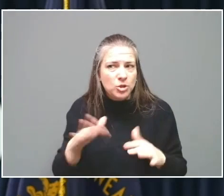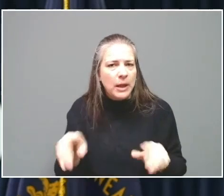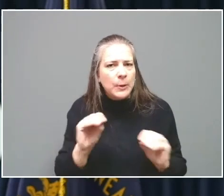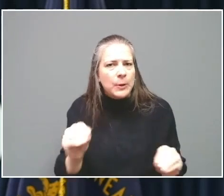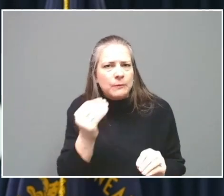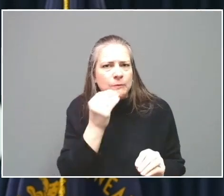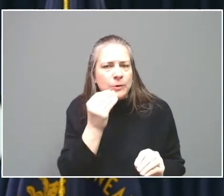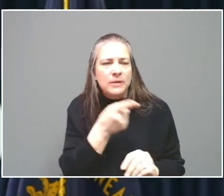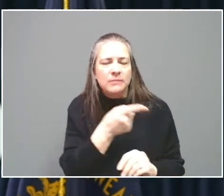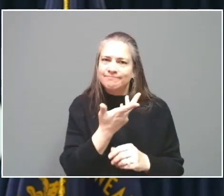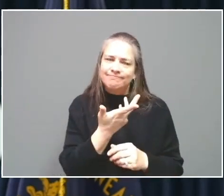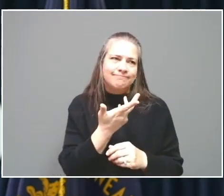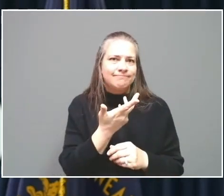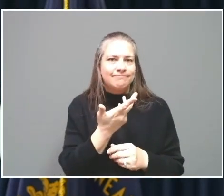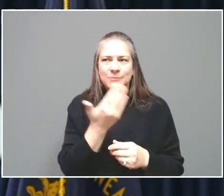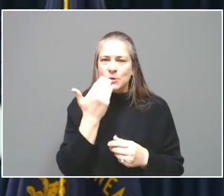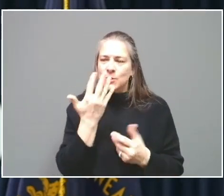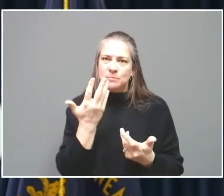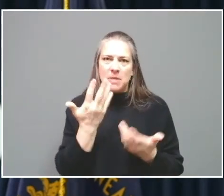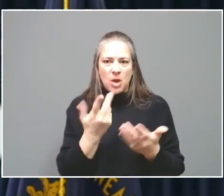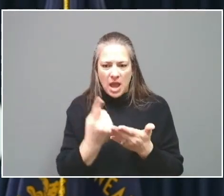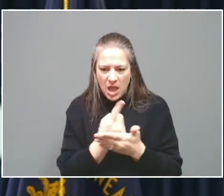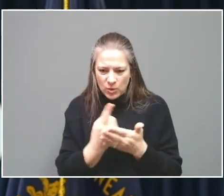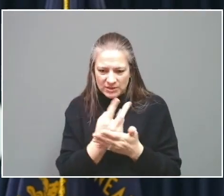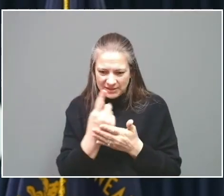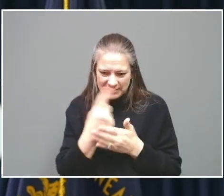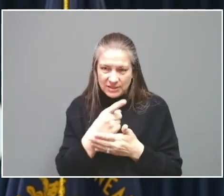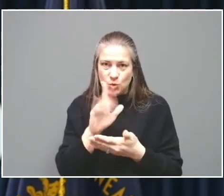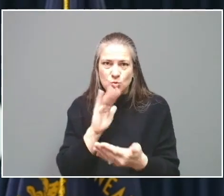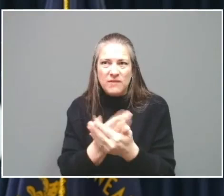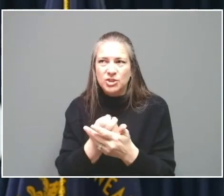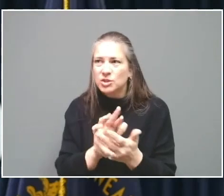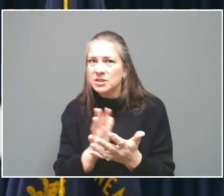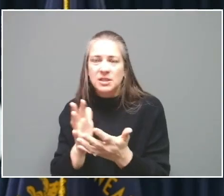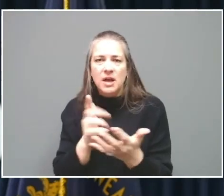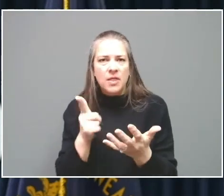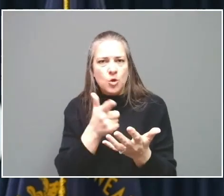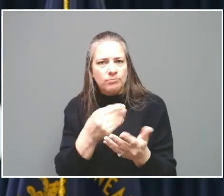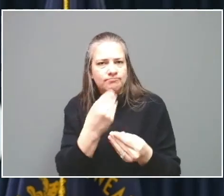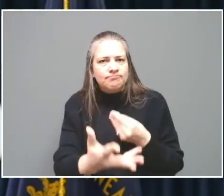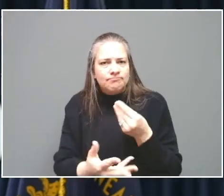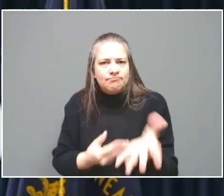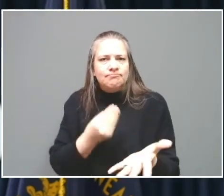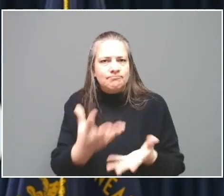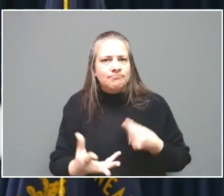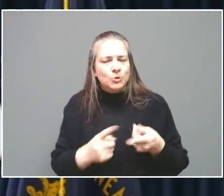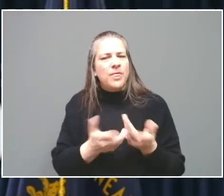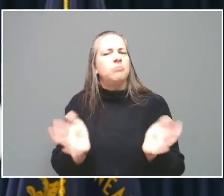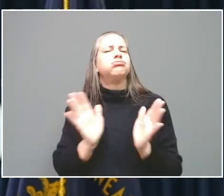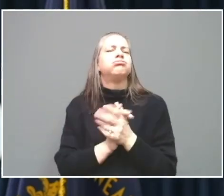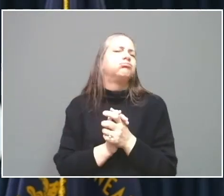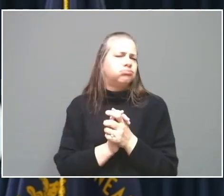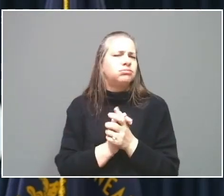in hours, if not days, when they arrive, to make that process just a little bit better. Since the